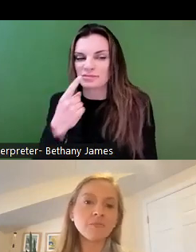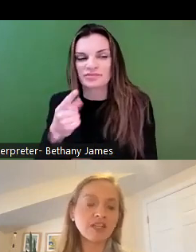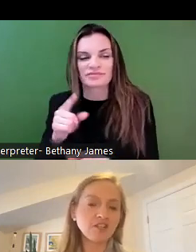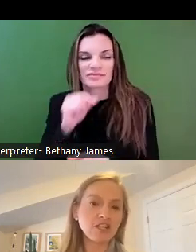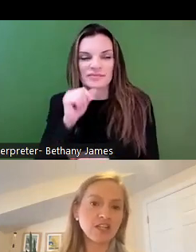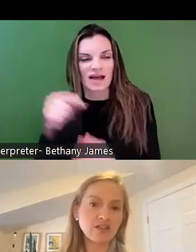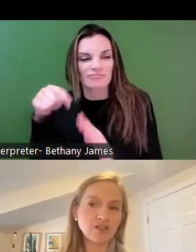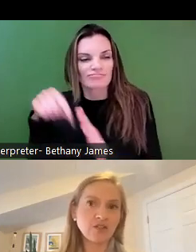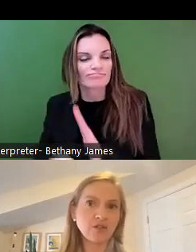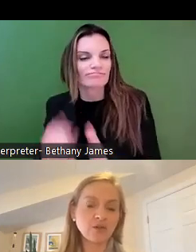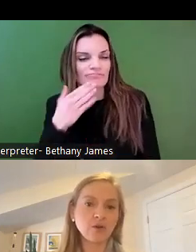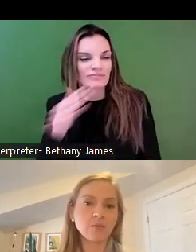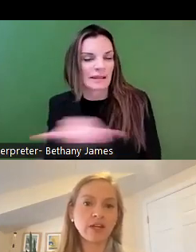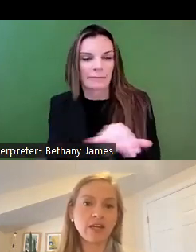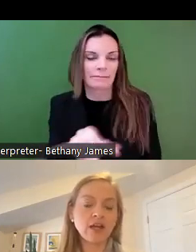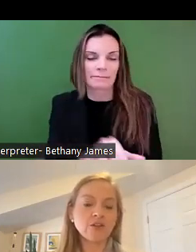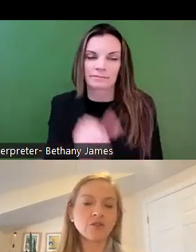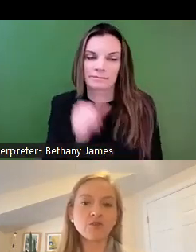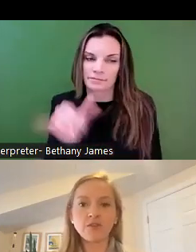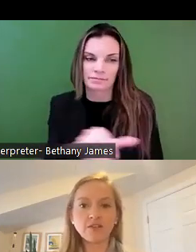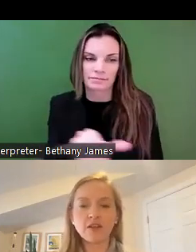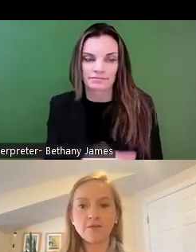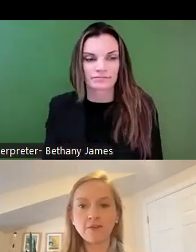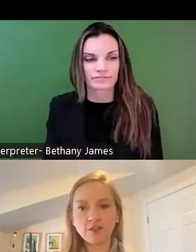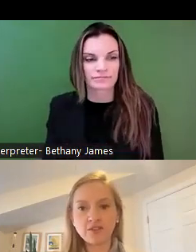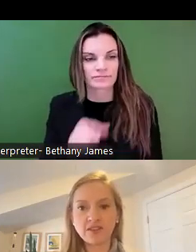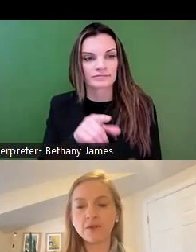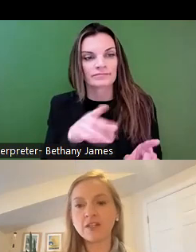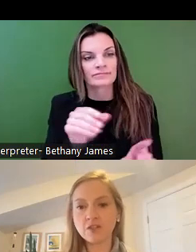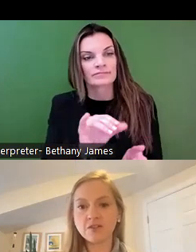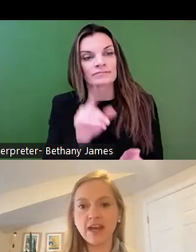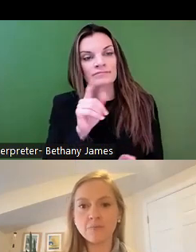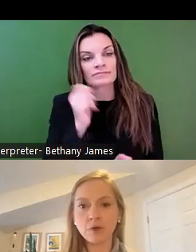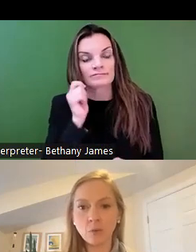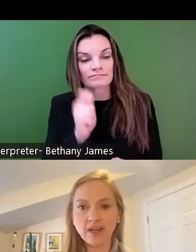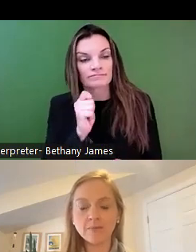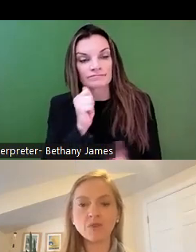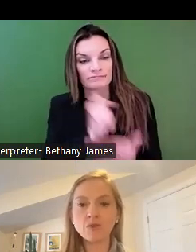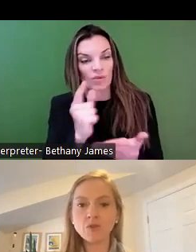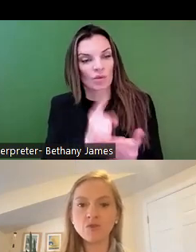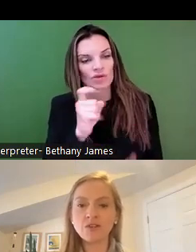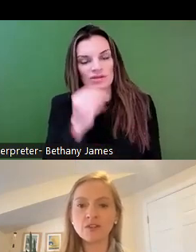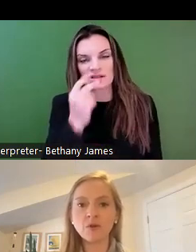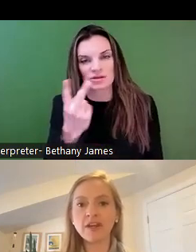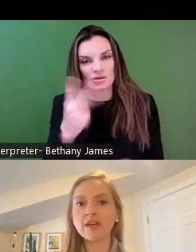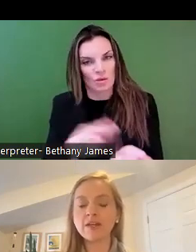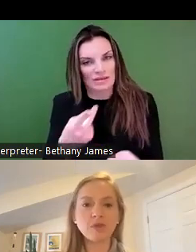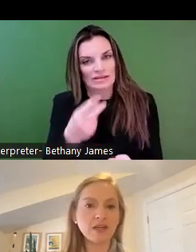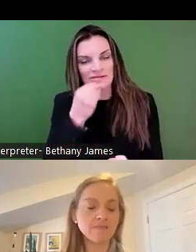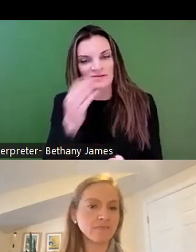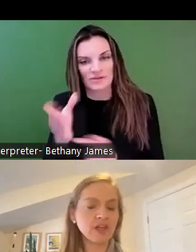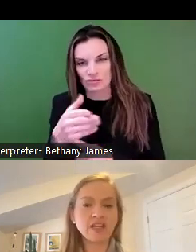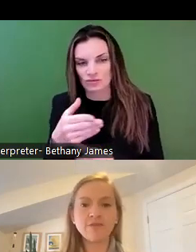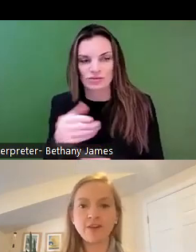And the recommendation is to incorporate 2 servings of fish or seafood into your diet per week. So 2 servings per week. It